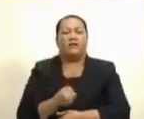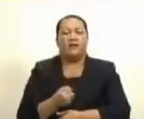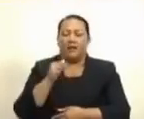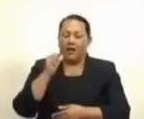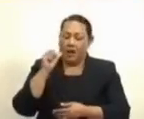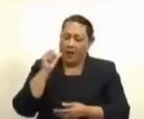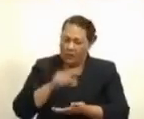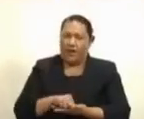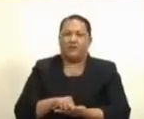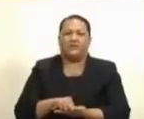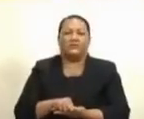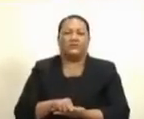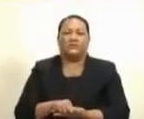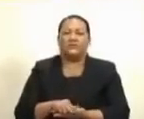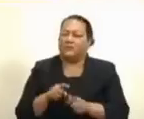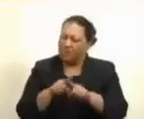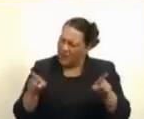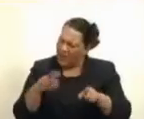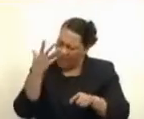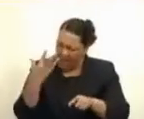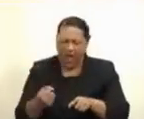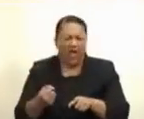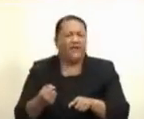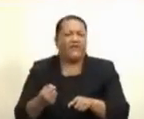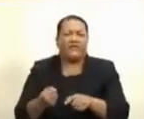for the difficulties you went through.